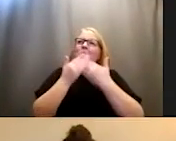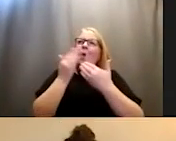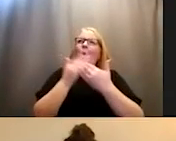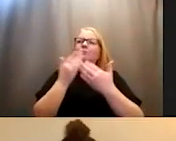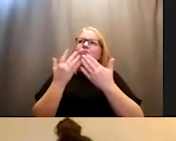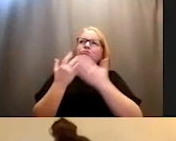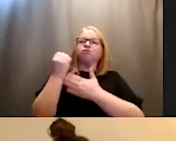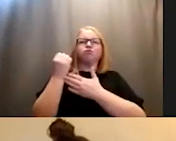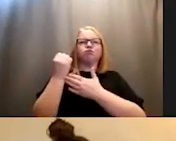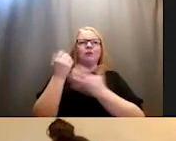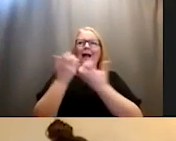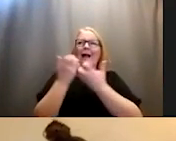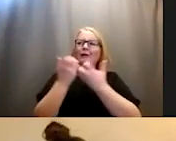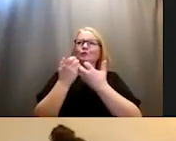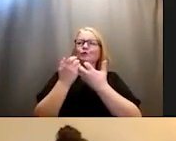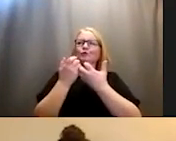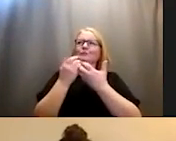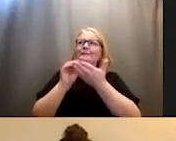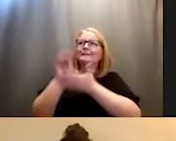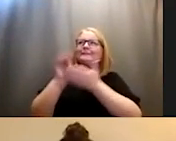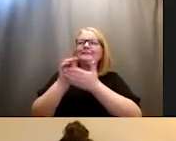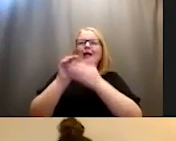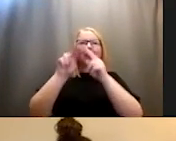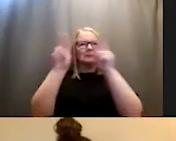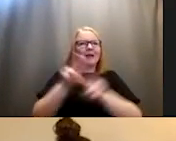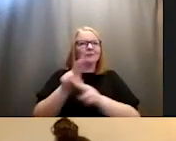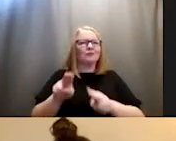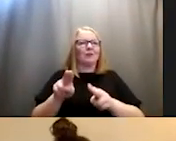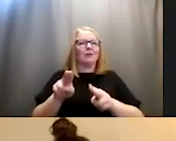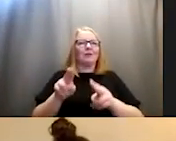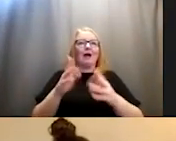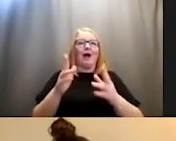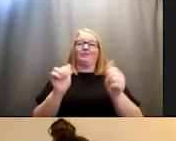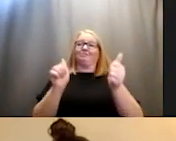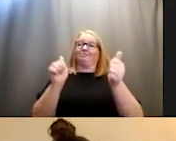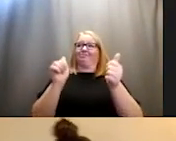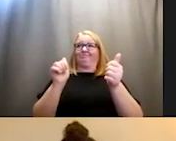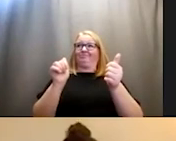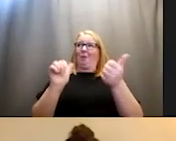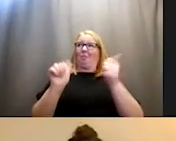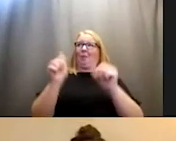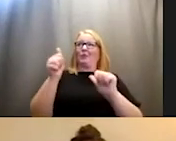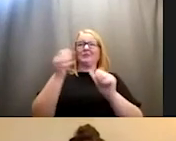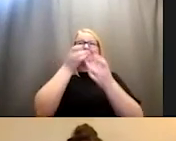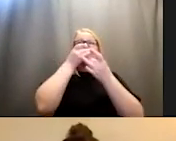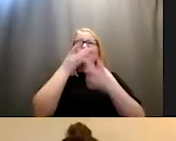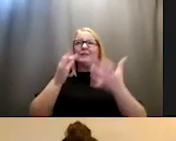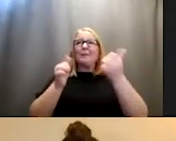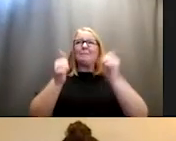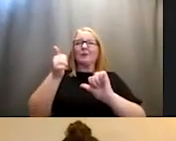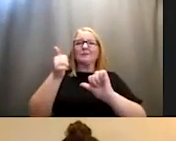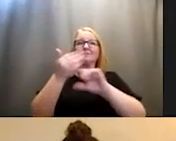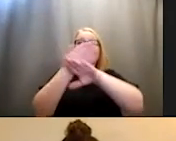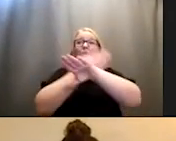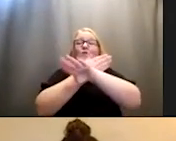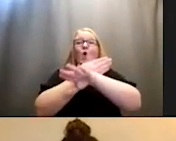means of driving sales internationally, was the Mary Quant beauty bus, which was originally a bright red, as you